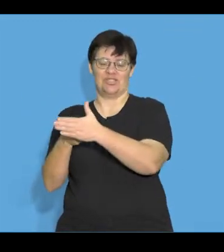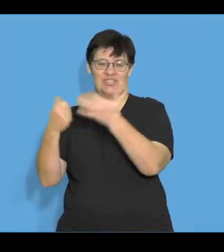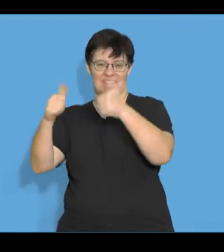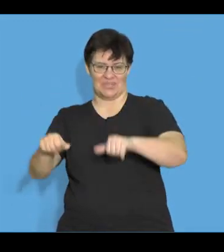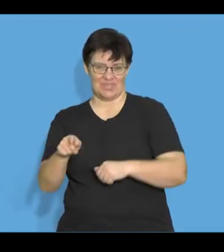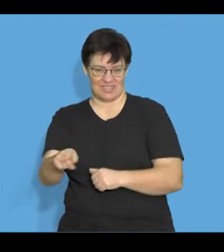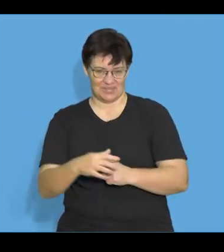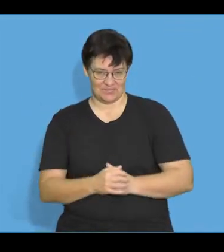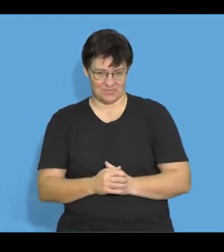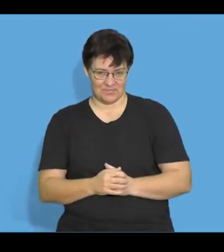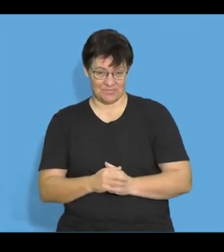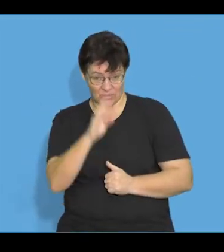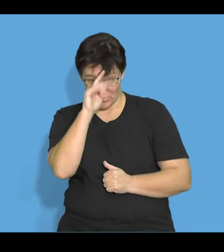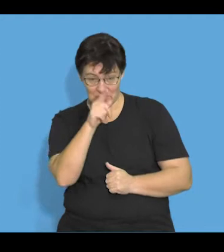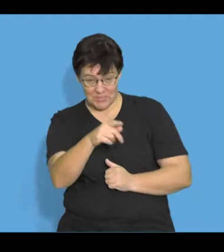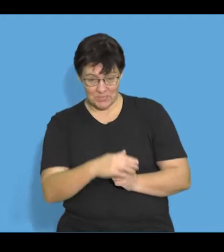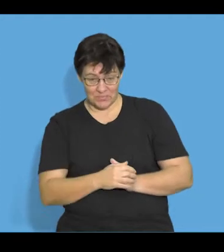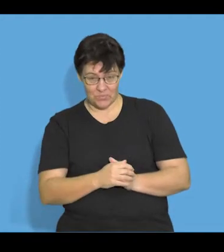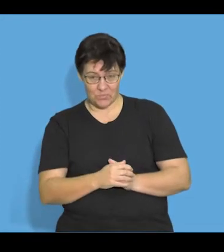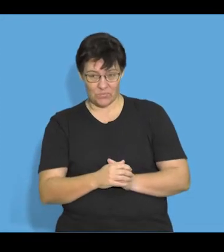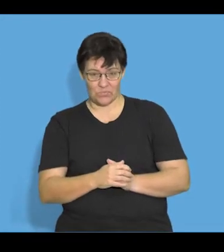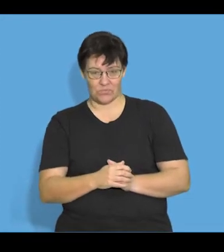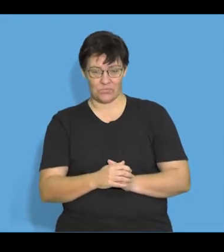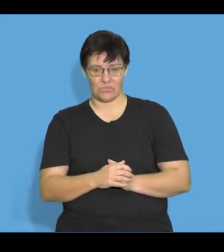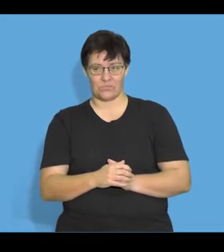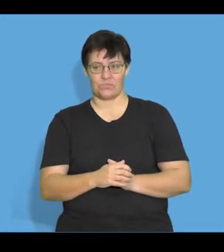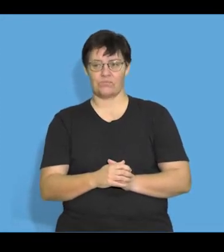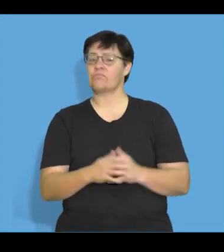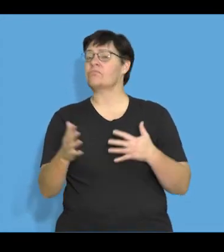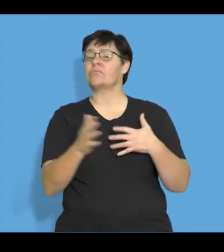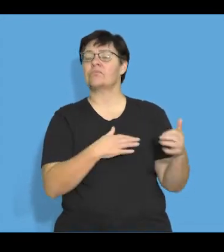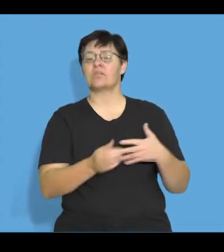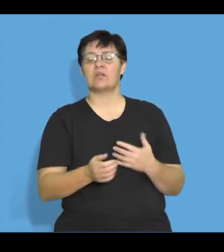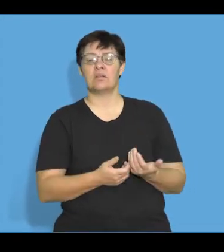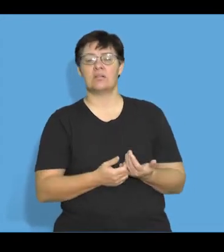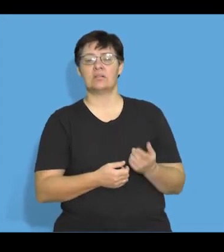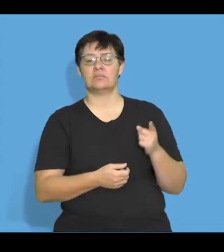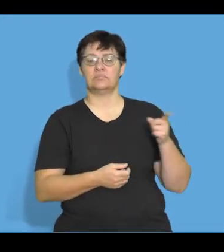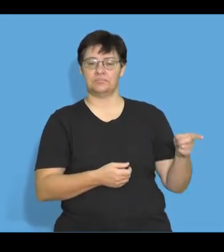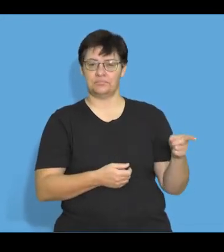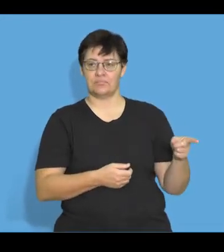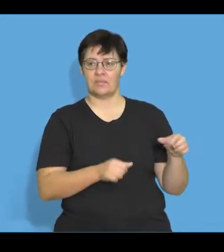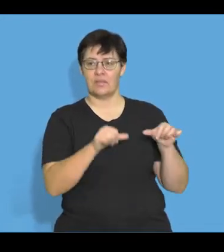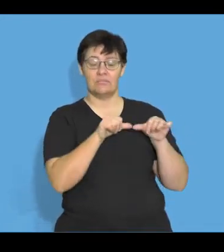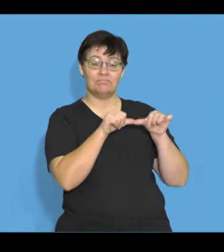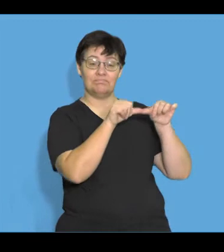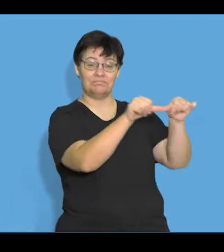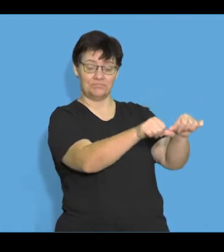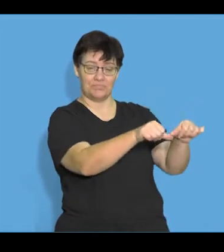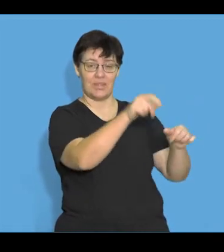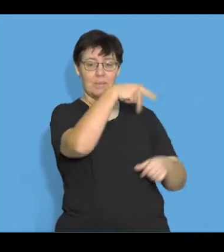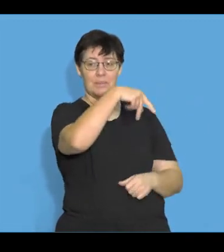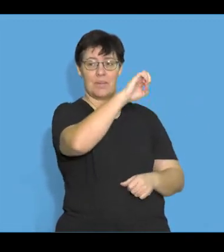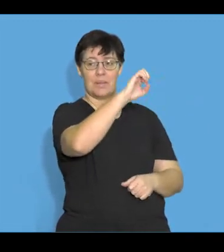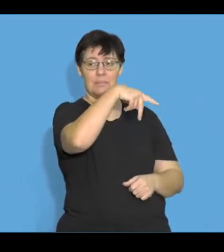account. Remember that? Okay, and when you're dealing with the perpetual inventory